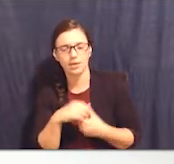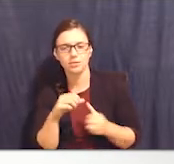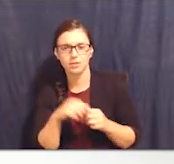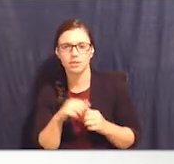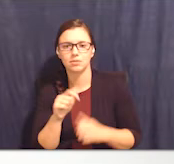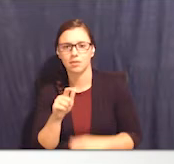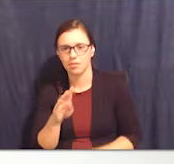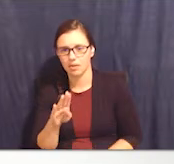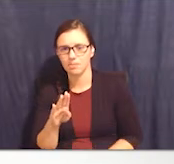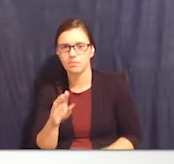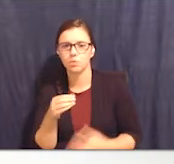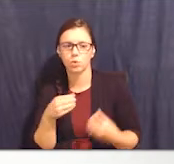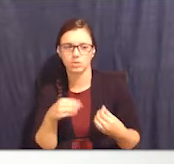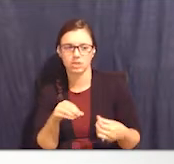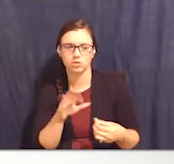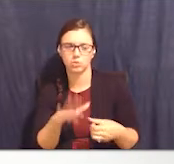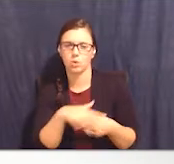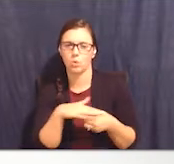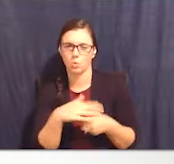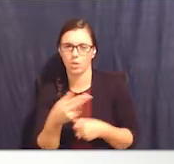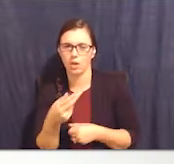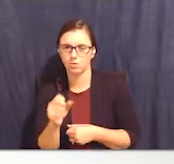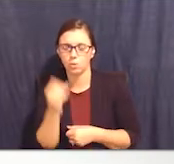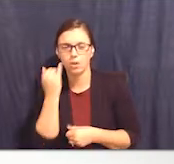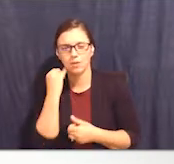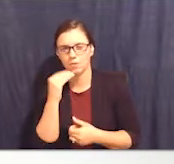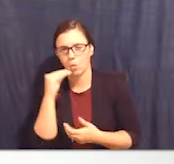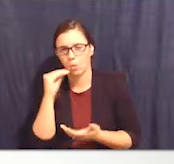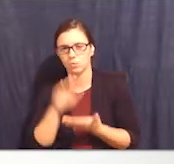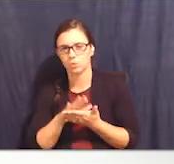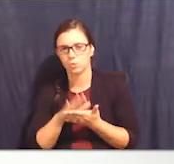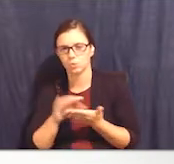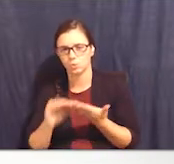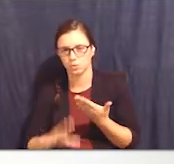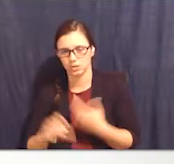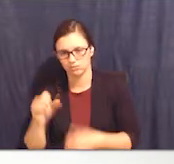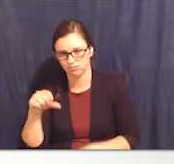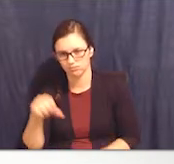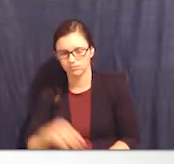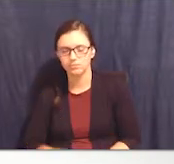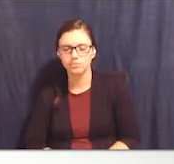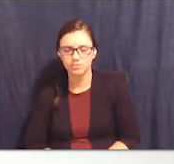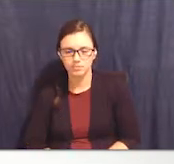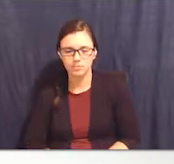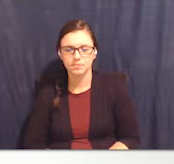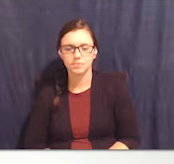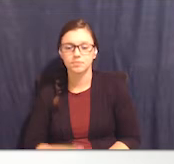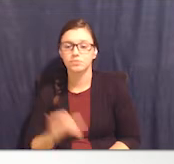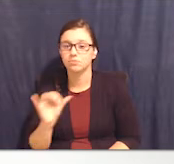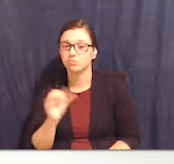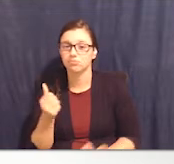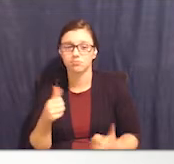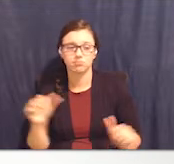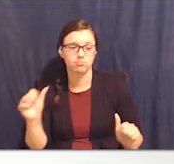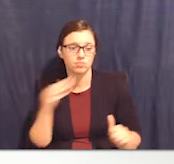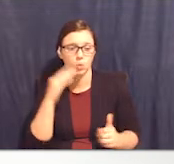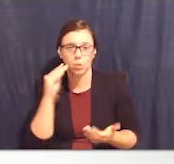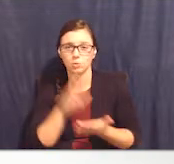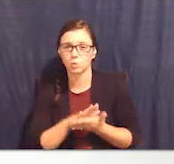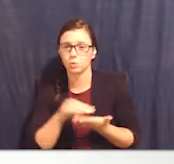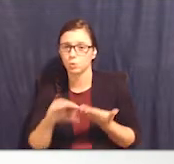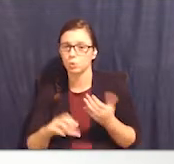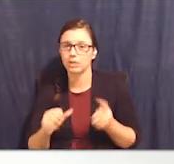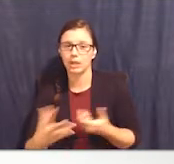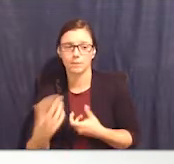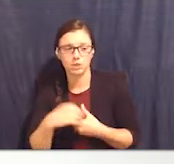so I'll tell you a secret. Drew told me this morning I was going to do this presentation, so I'm kind of like, okay, what's the next